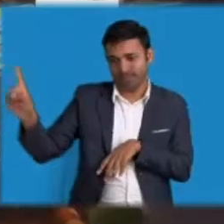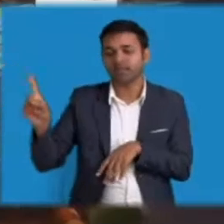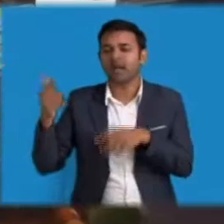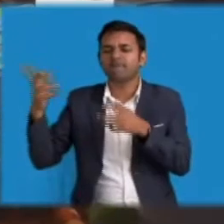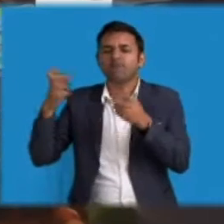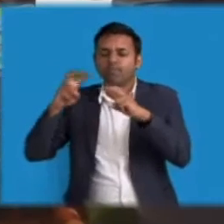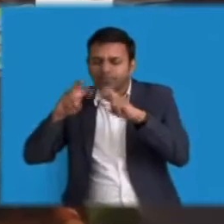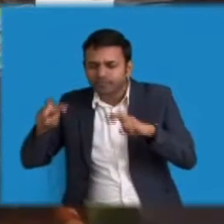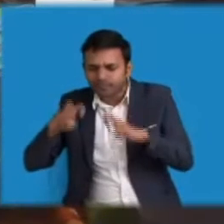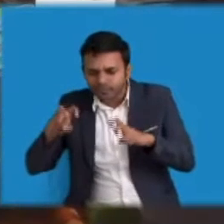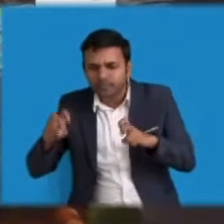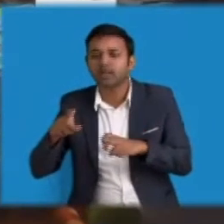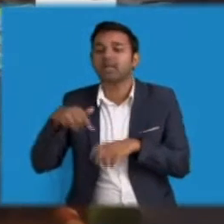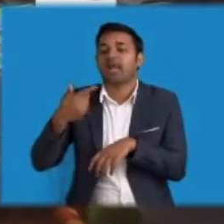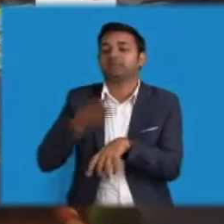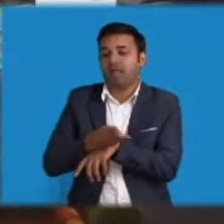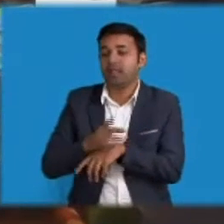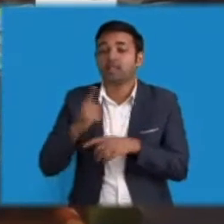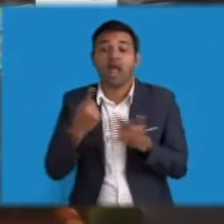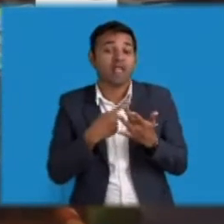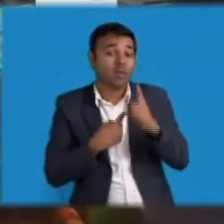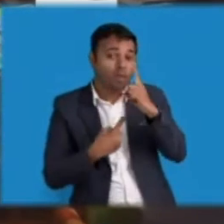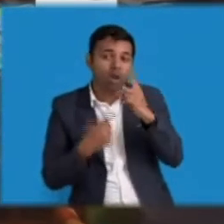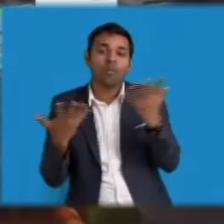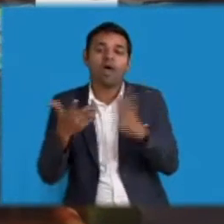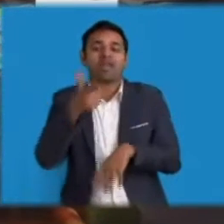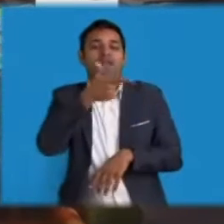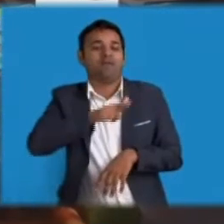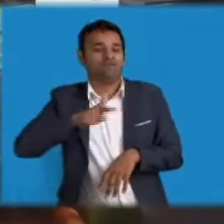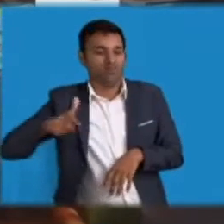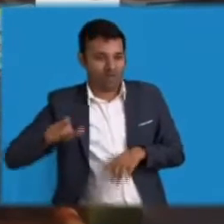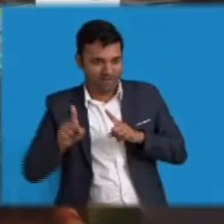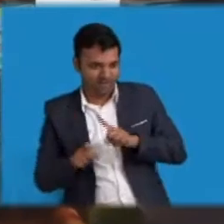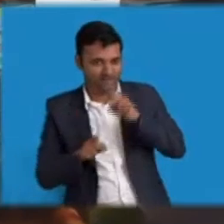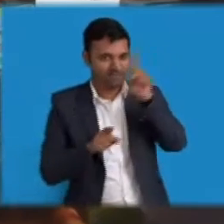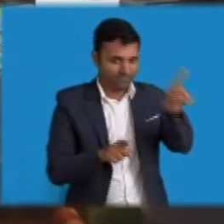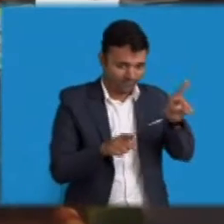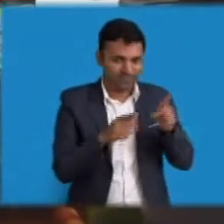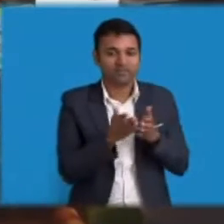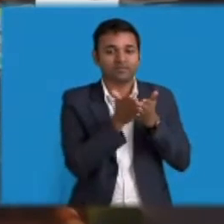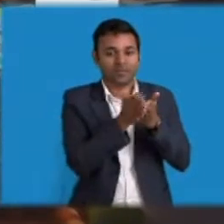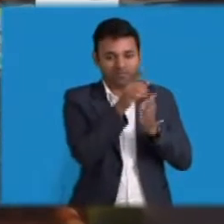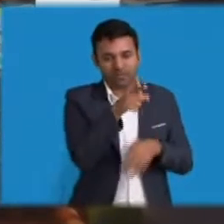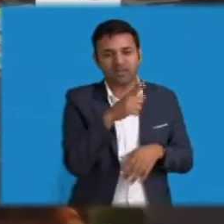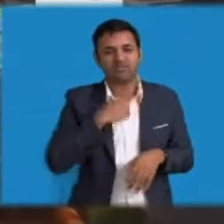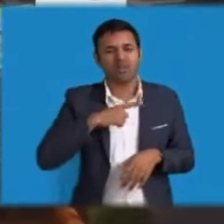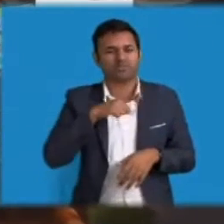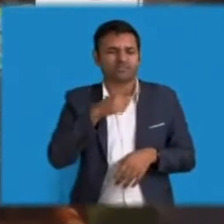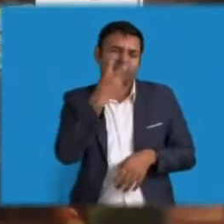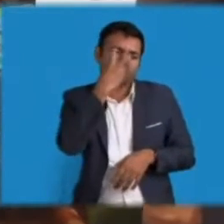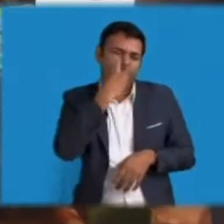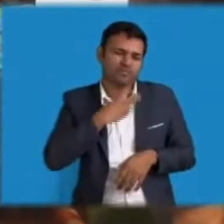The RFNS Levuka is awaiting to be decommissioned because of its age. Thank you, Madam